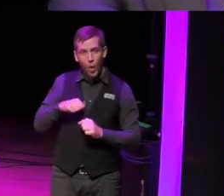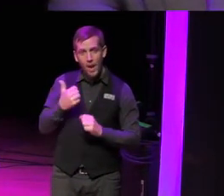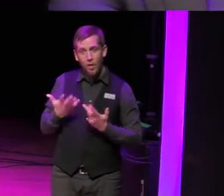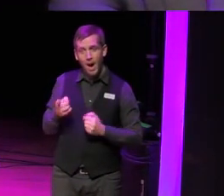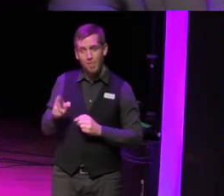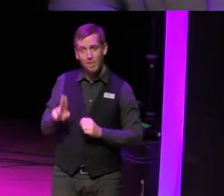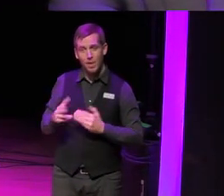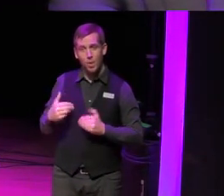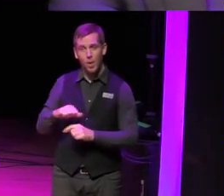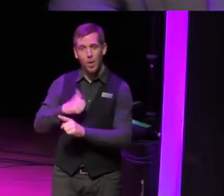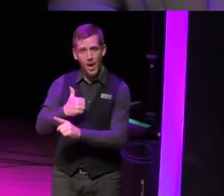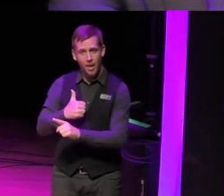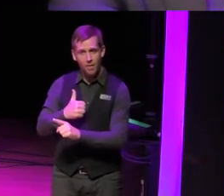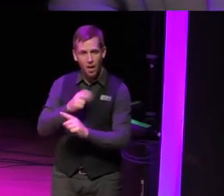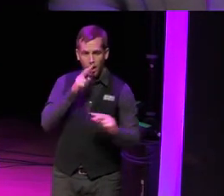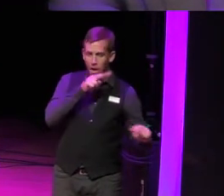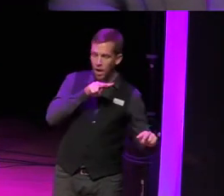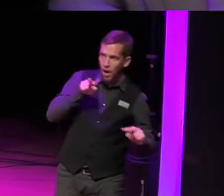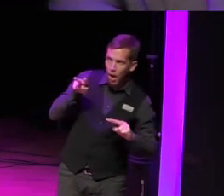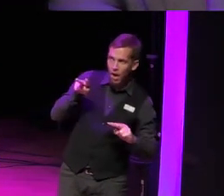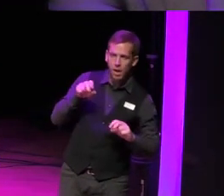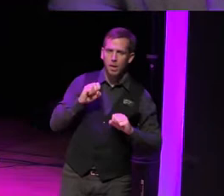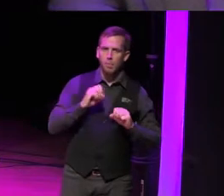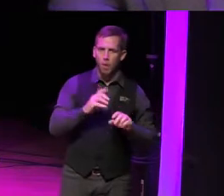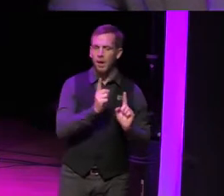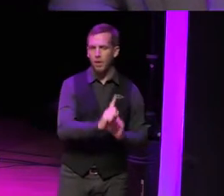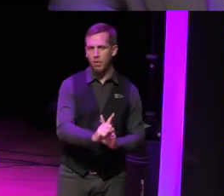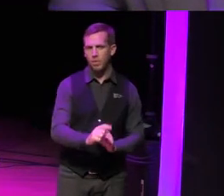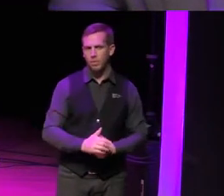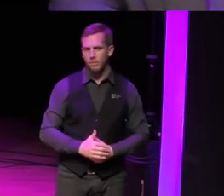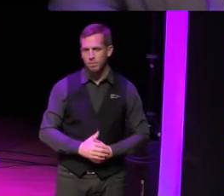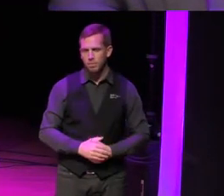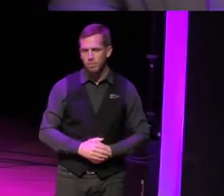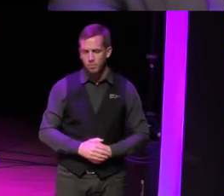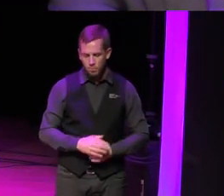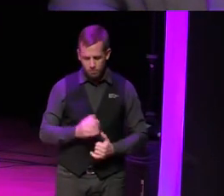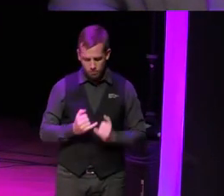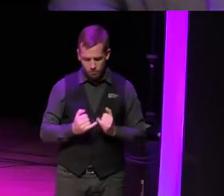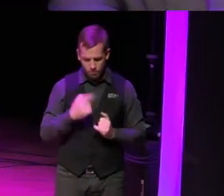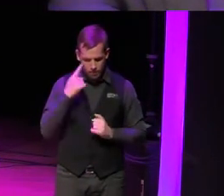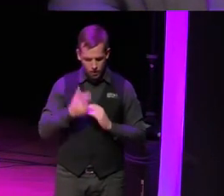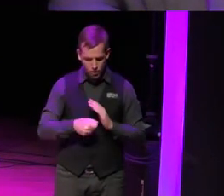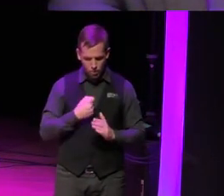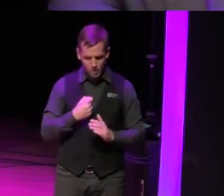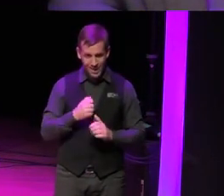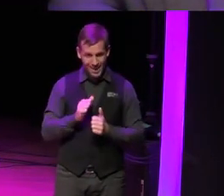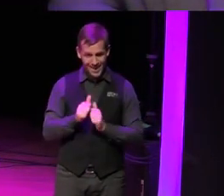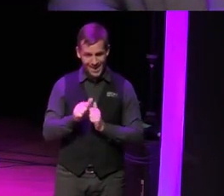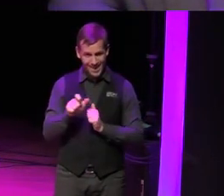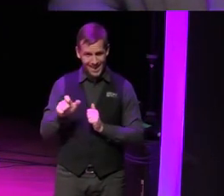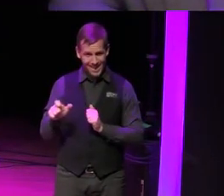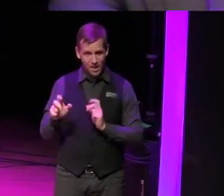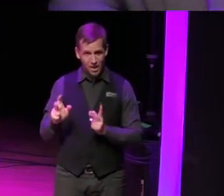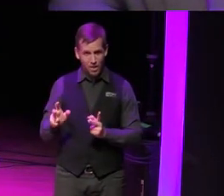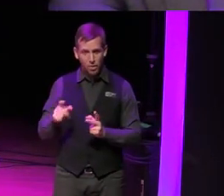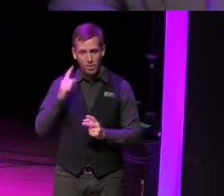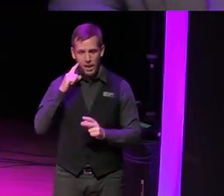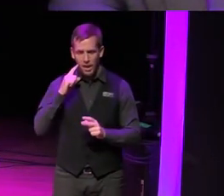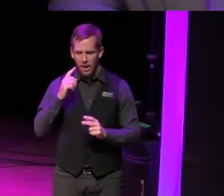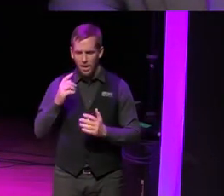himself as part of the leadership of that society. And also, just lastly, the issue of leaders who put service